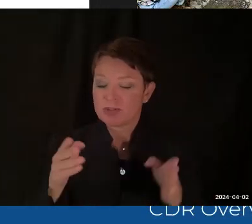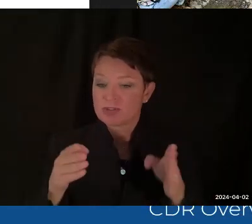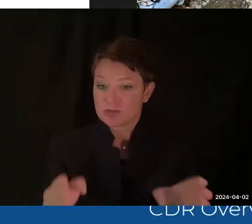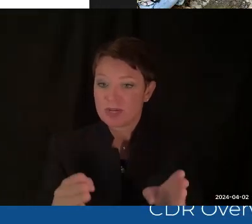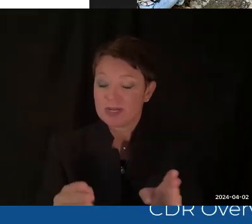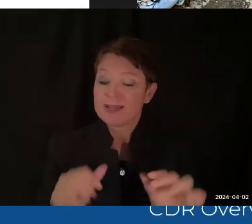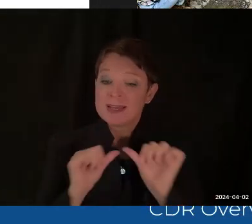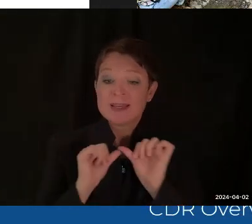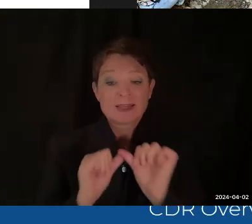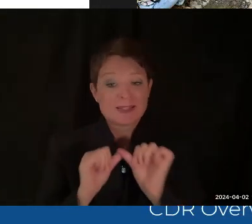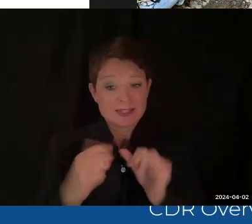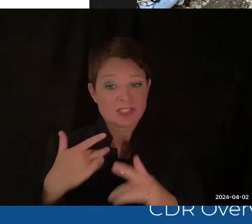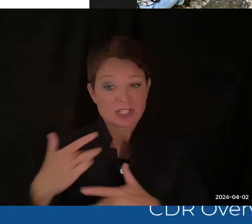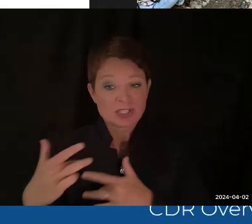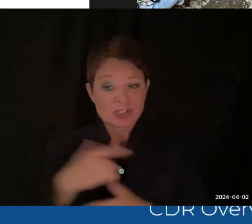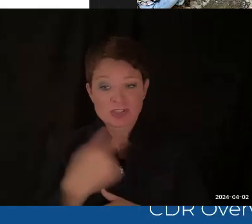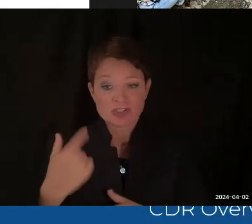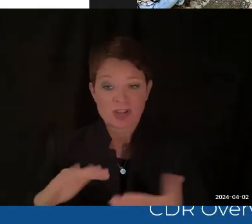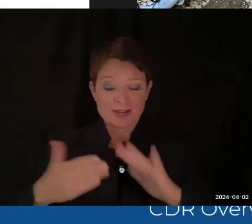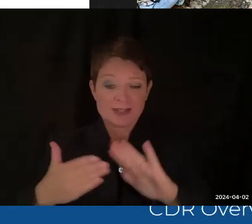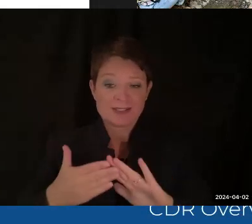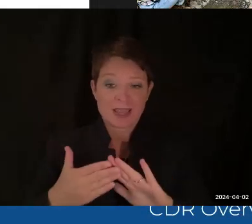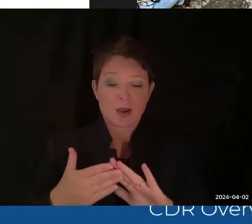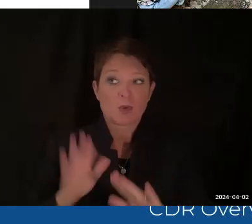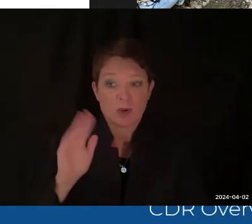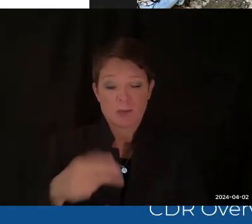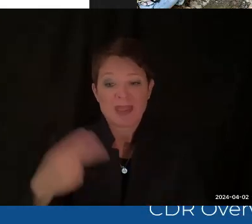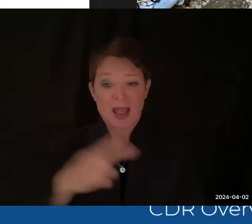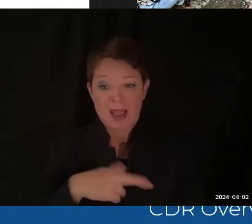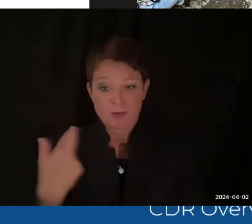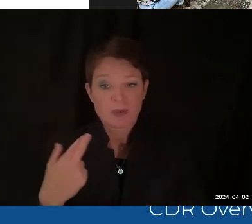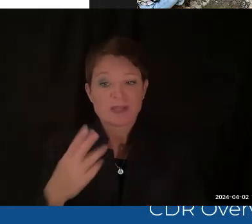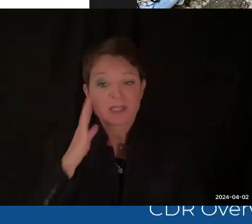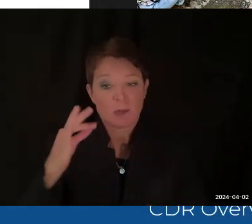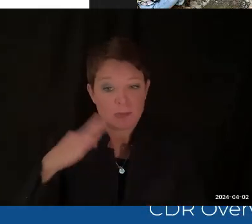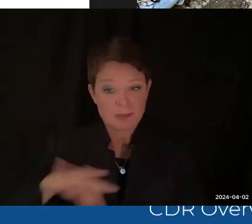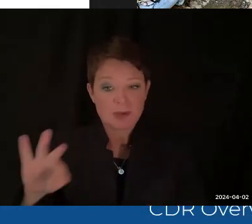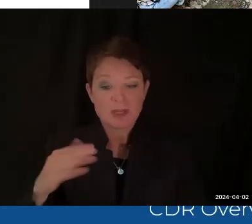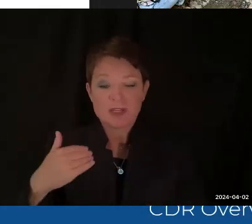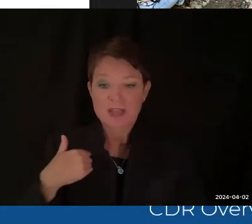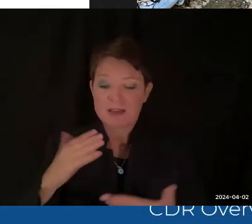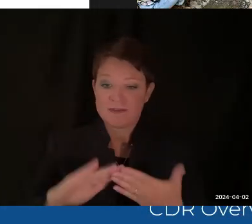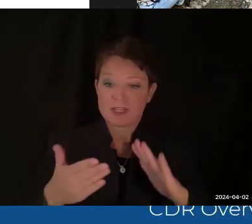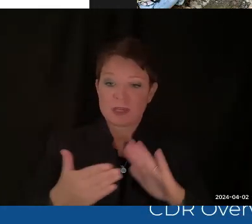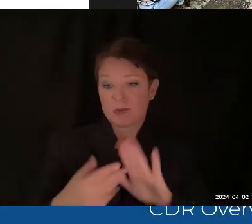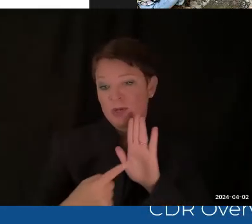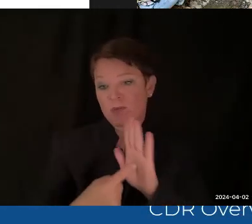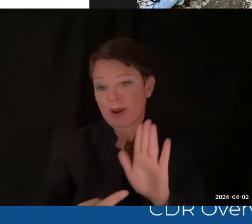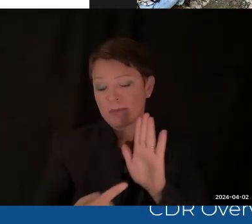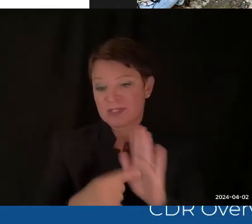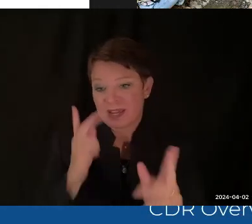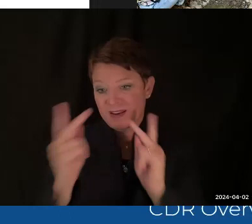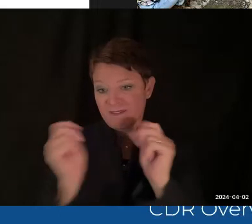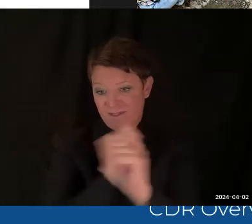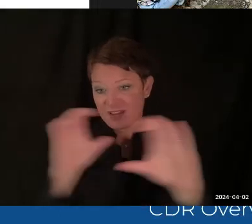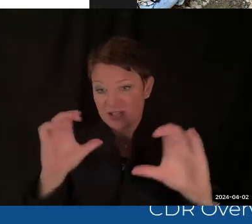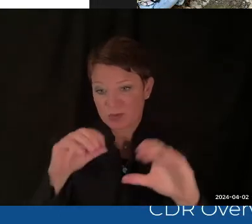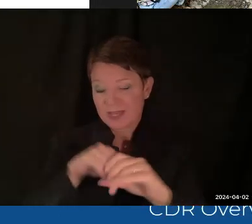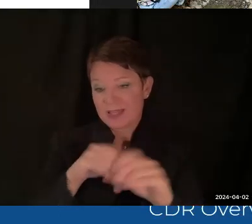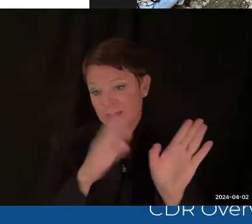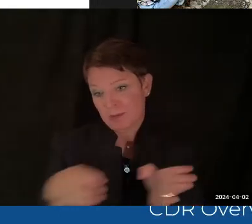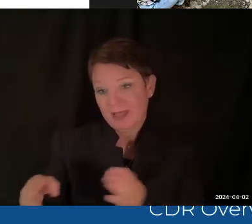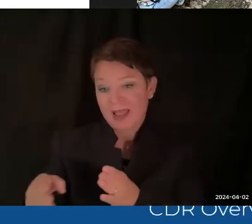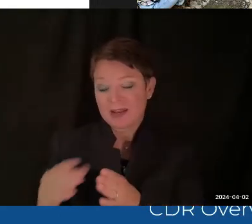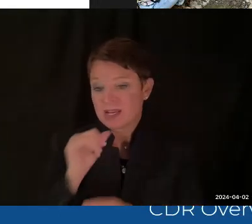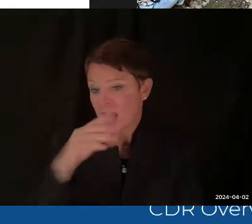persistent concerns that Chinatown is being put at risk, it would be useful to have the community represented visually in these